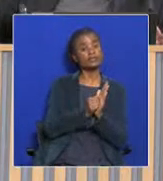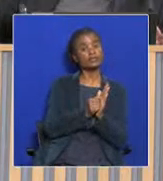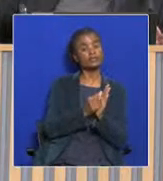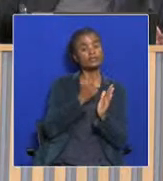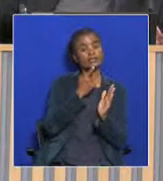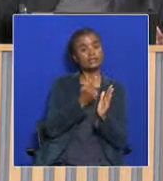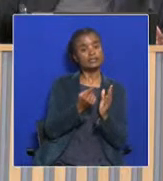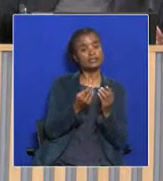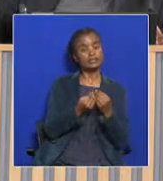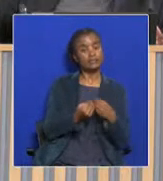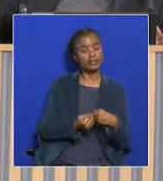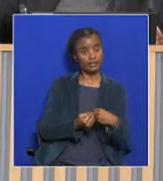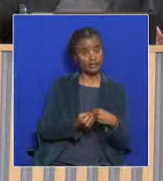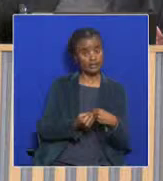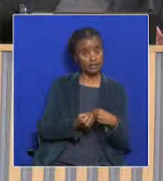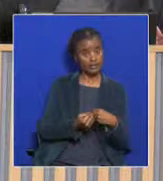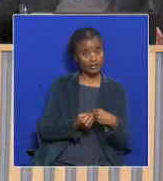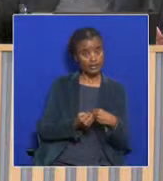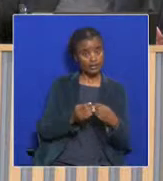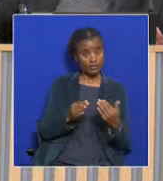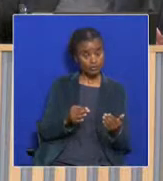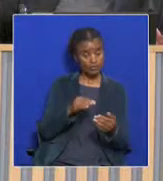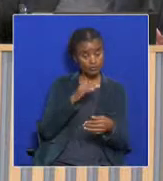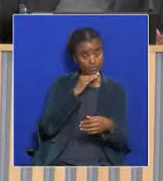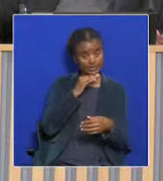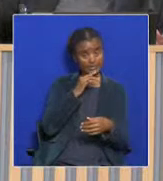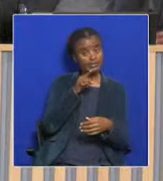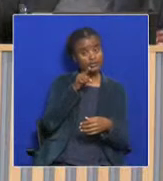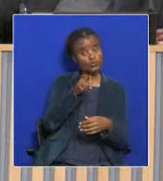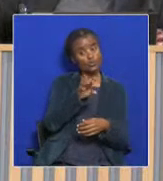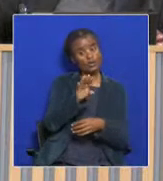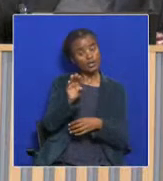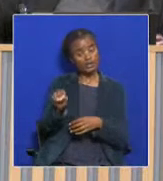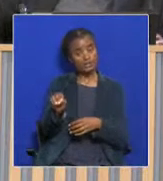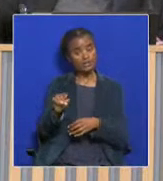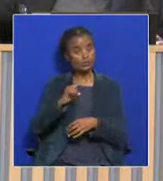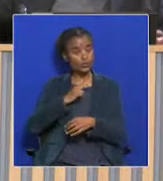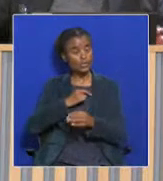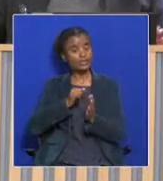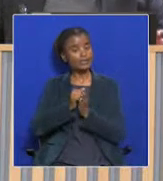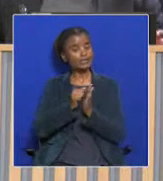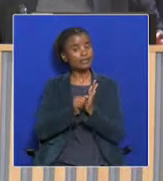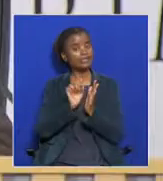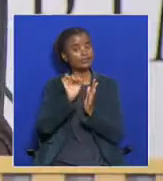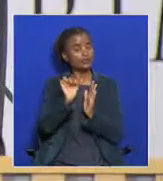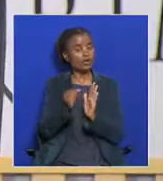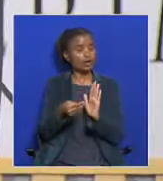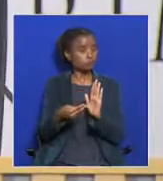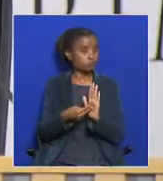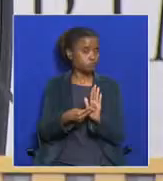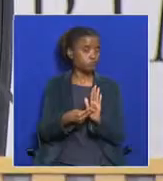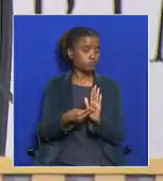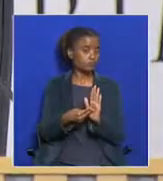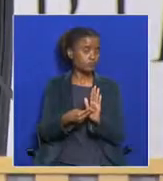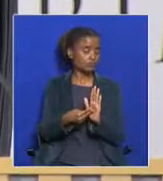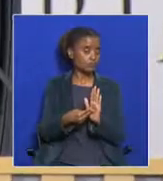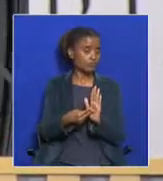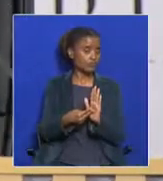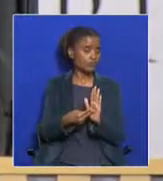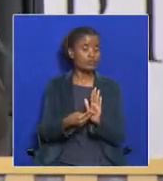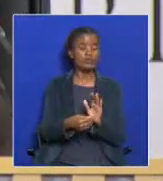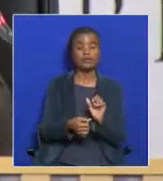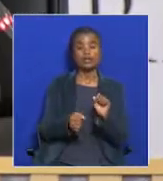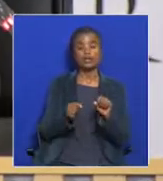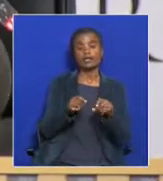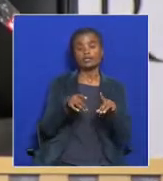we infer that you asked? That's why it's in a statement. It wasn't independent recollection. You know, Chair, I can't even